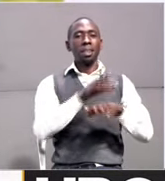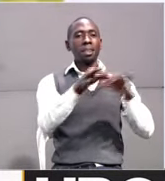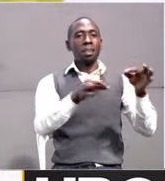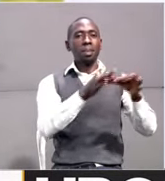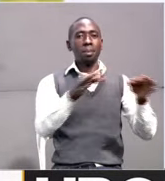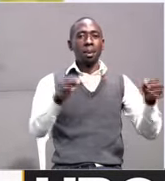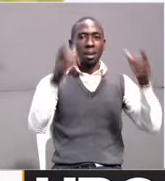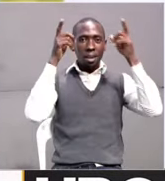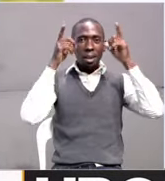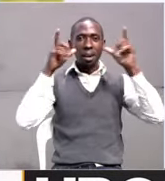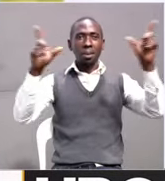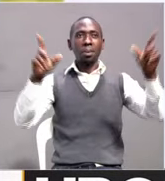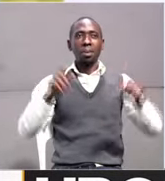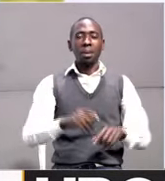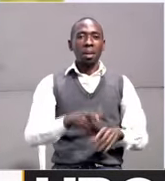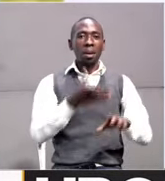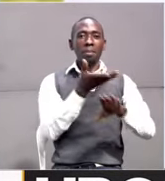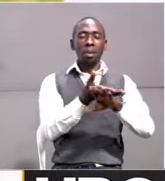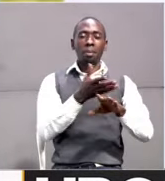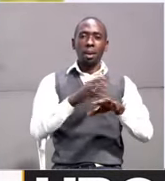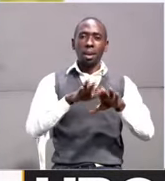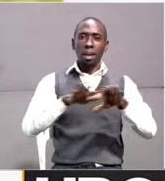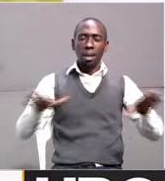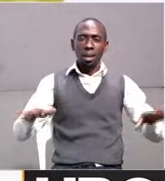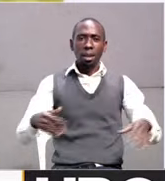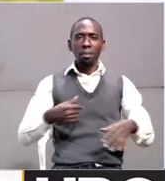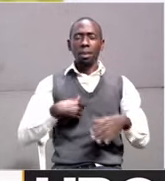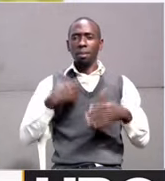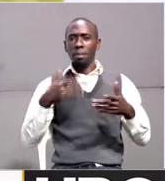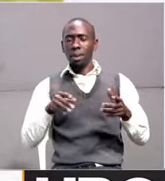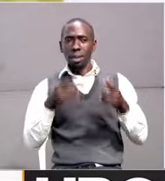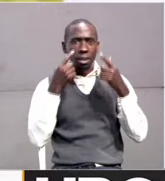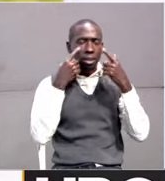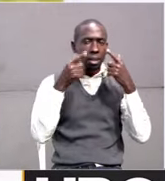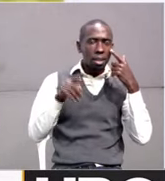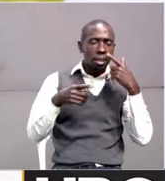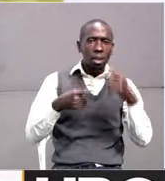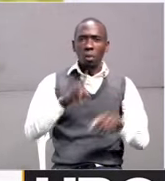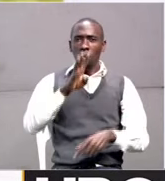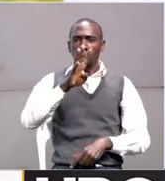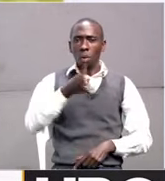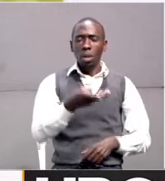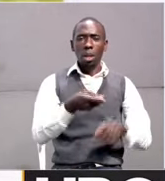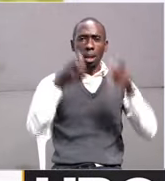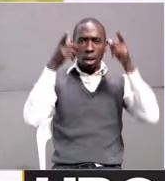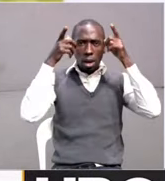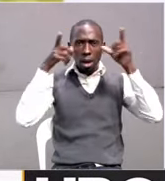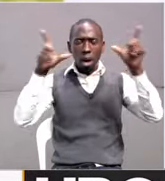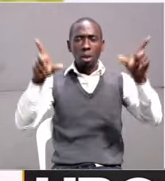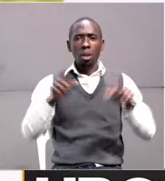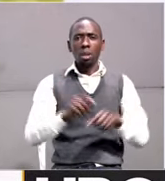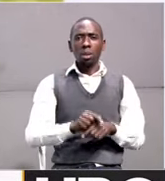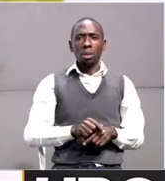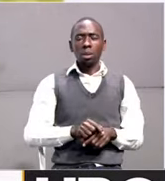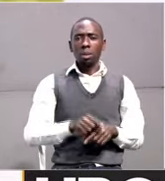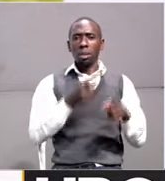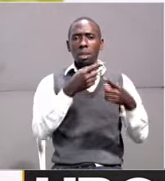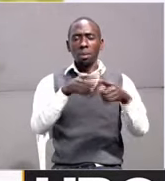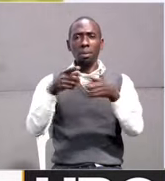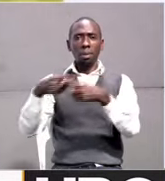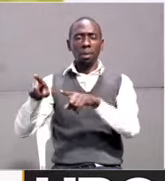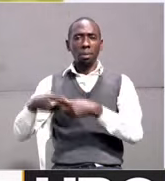"In the valley, we had passed over 4,000 cattle of the longhorn species. The basin of the